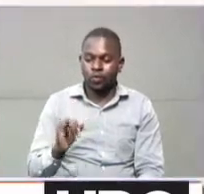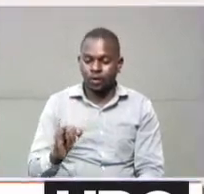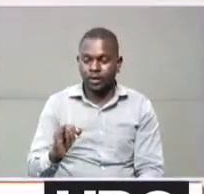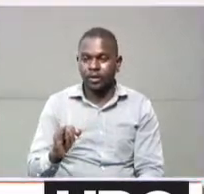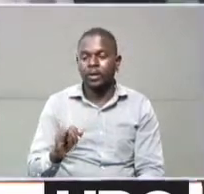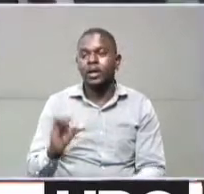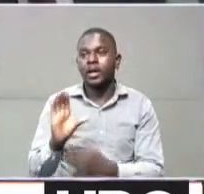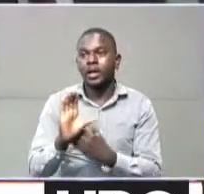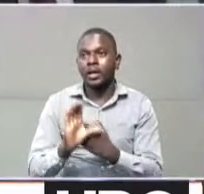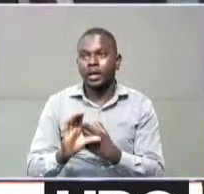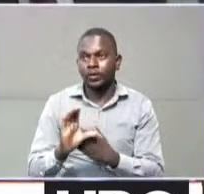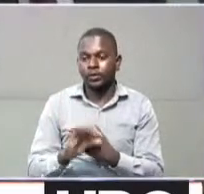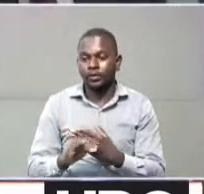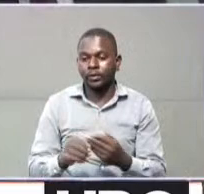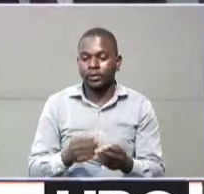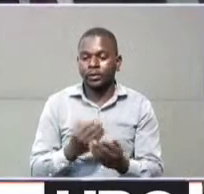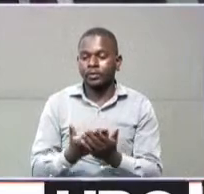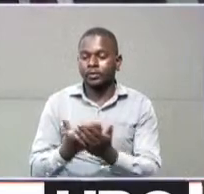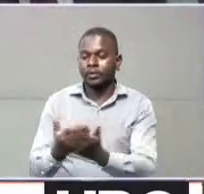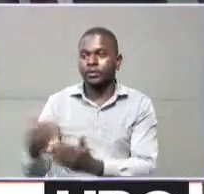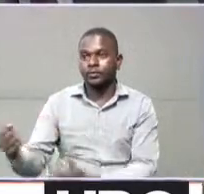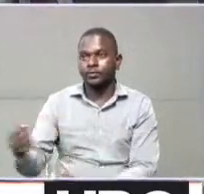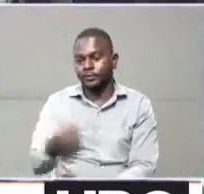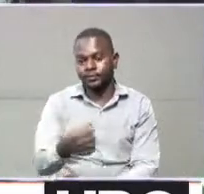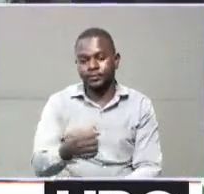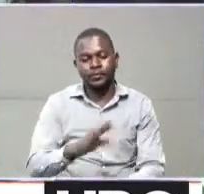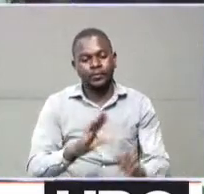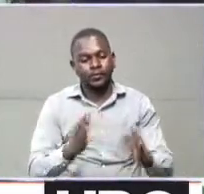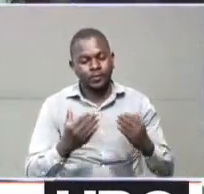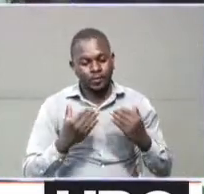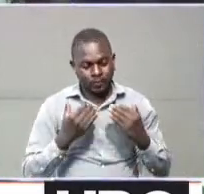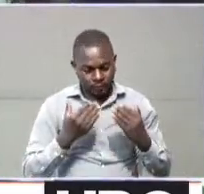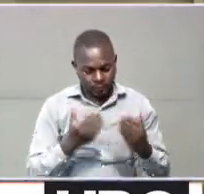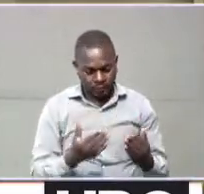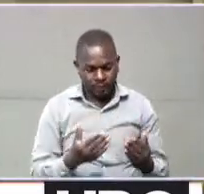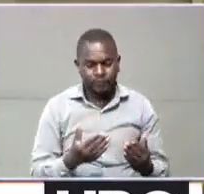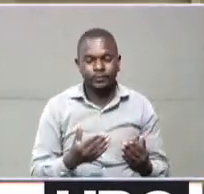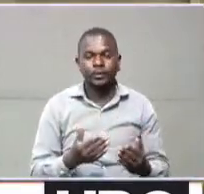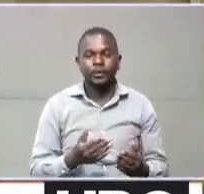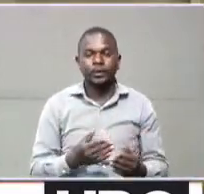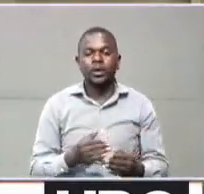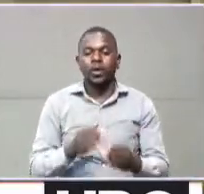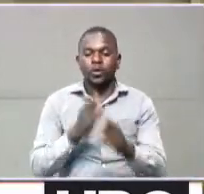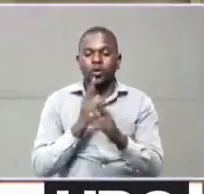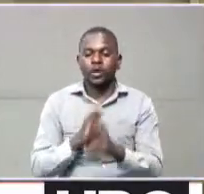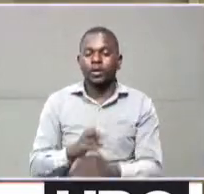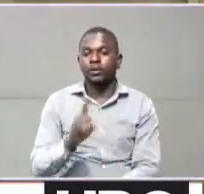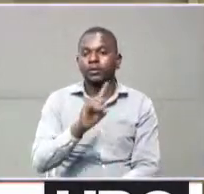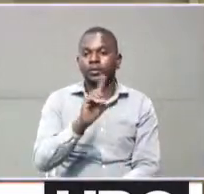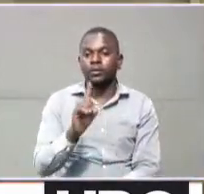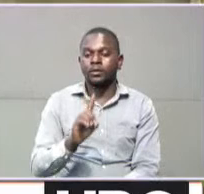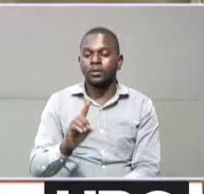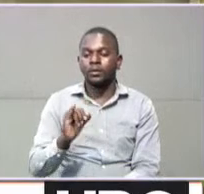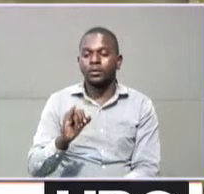to submit right honourable speaker to designate thank you thank you honorable john